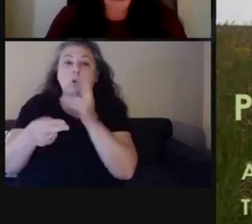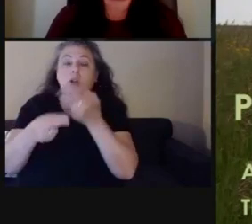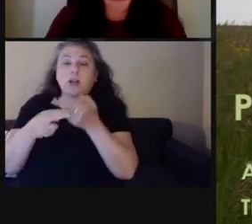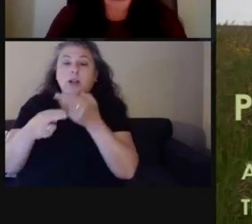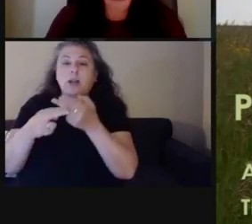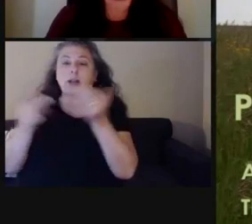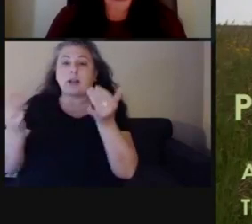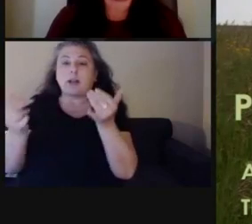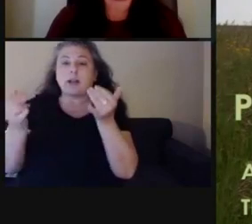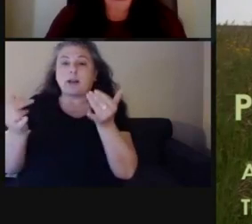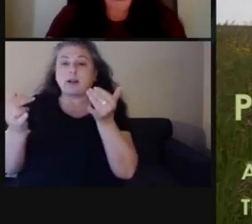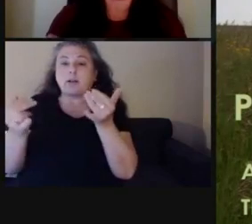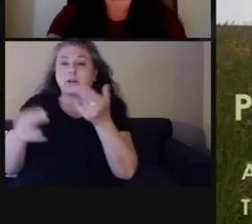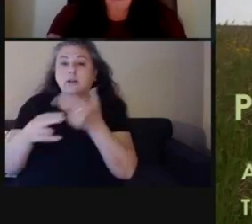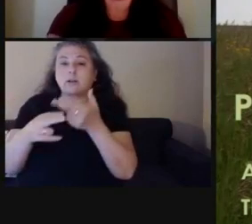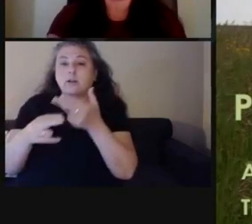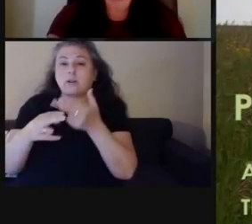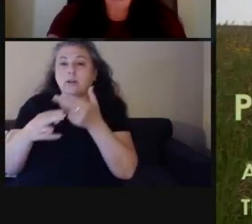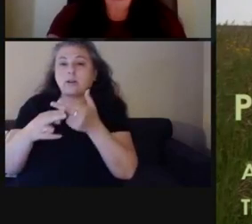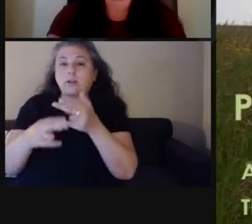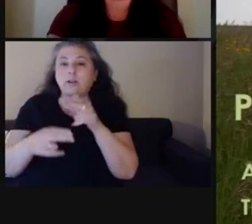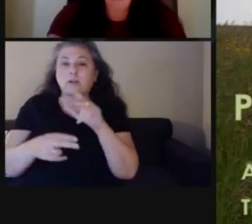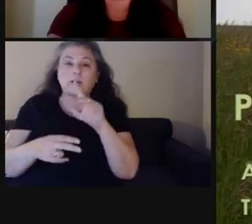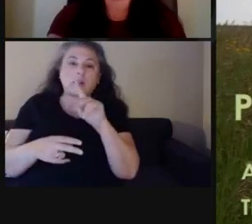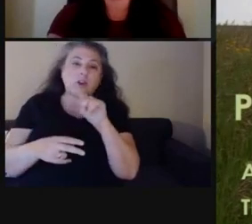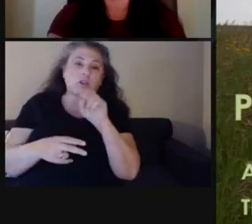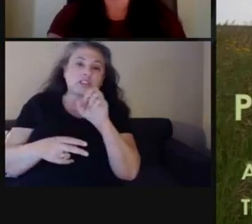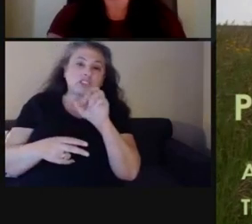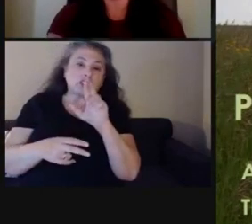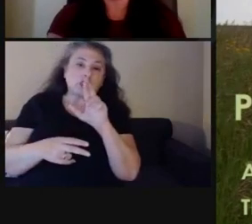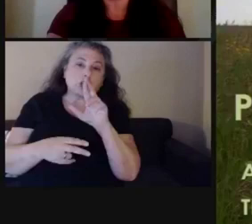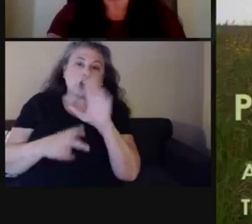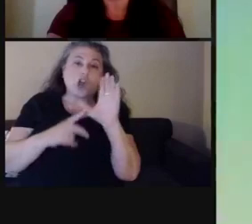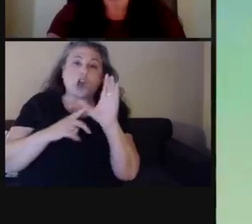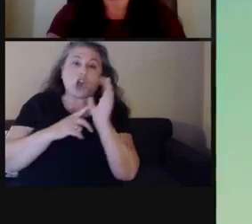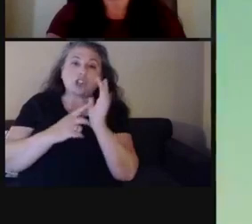are now we're now called the Trickster Cultural Center.